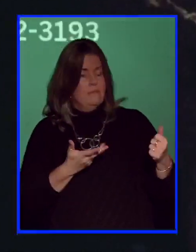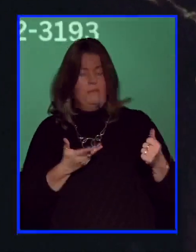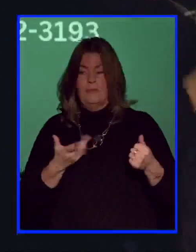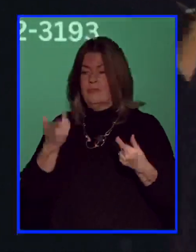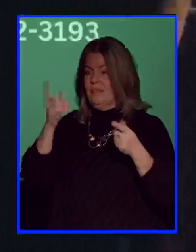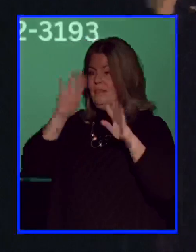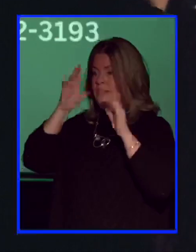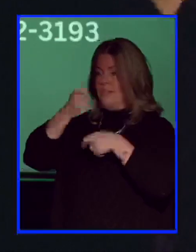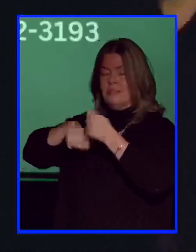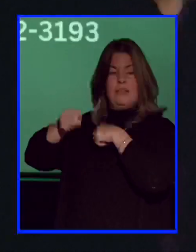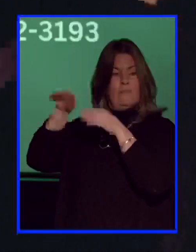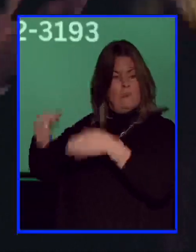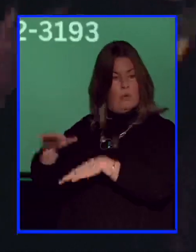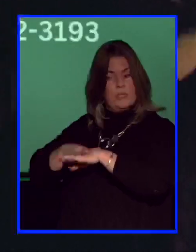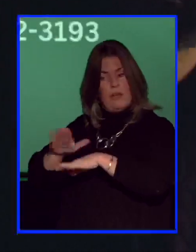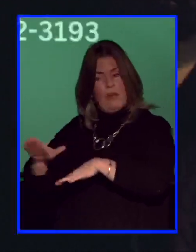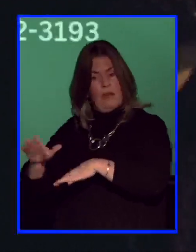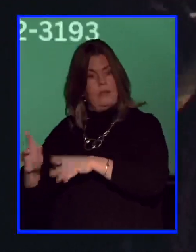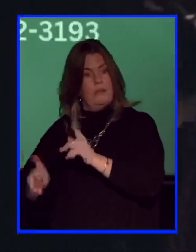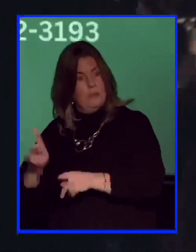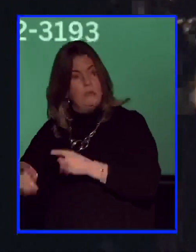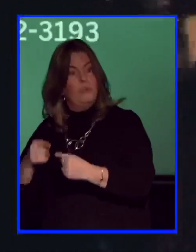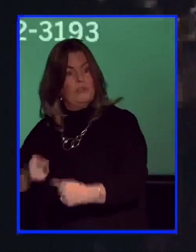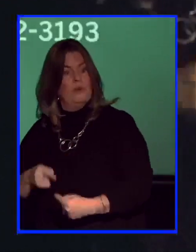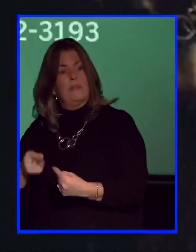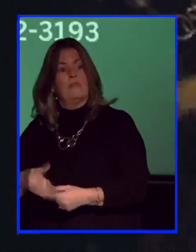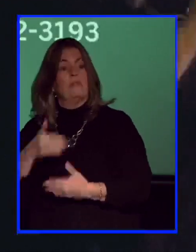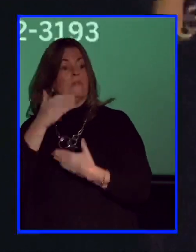struggling to pay more. So thank you.